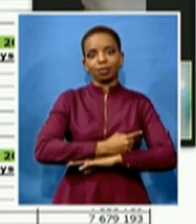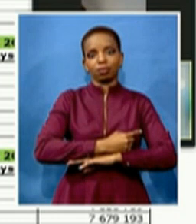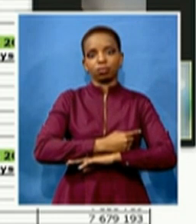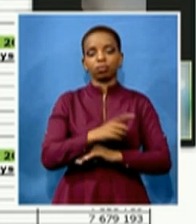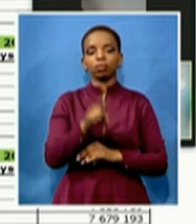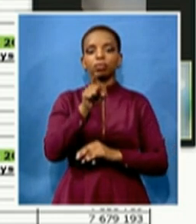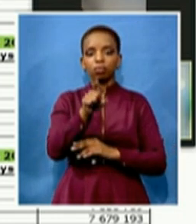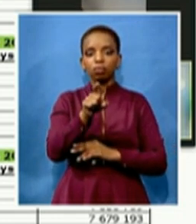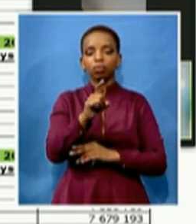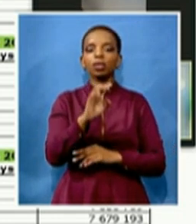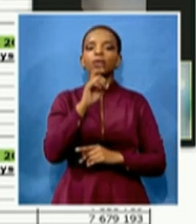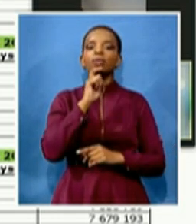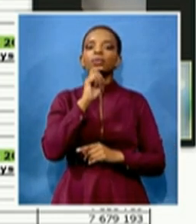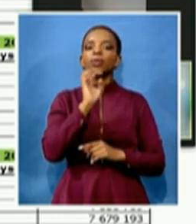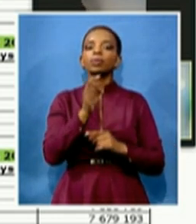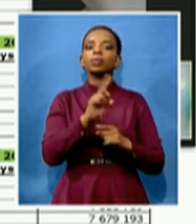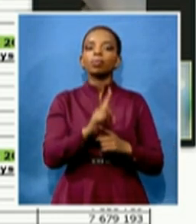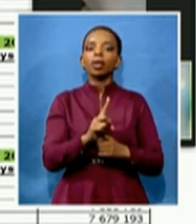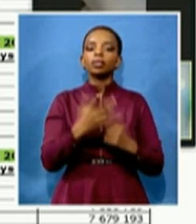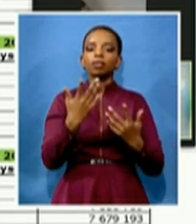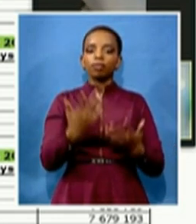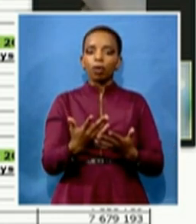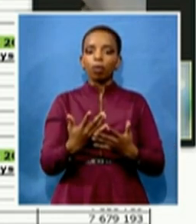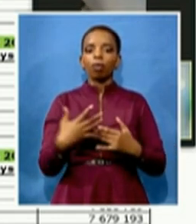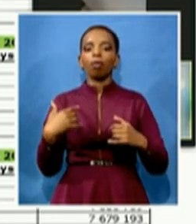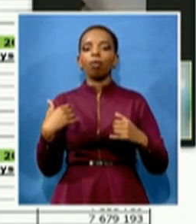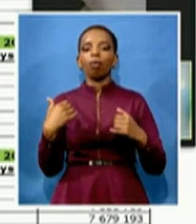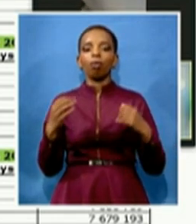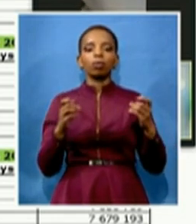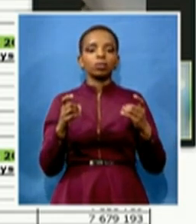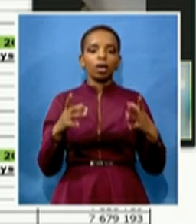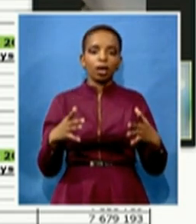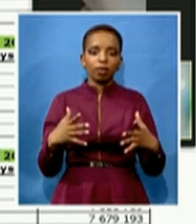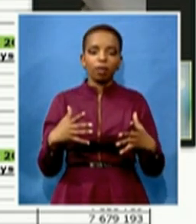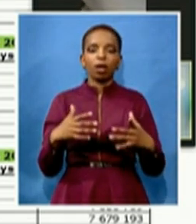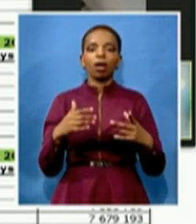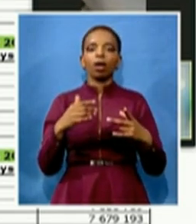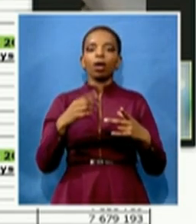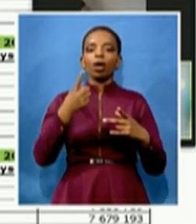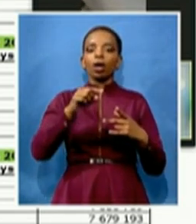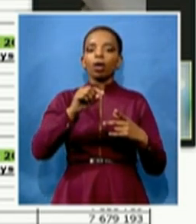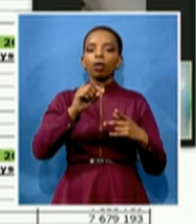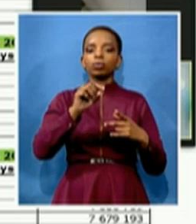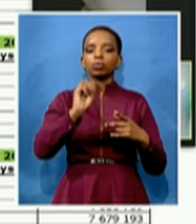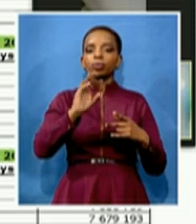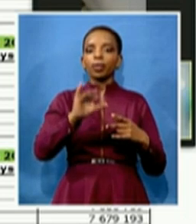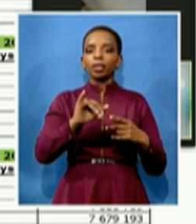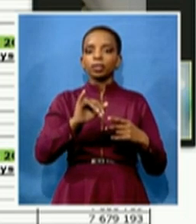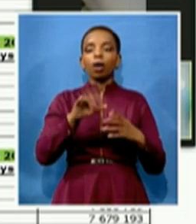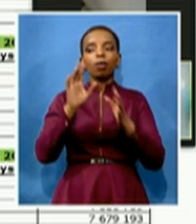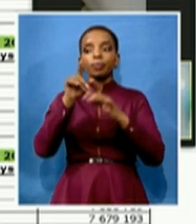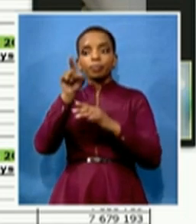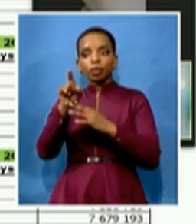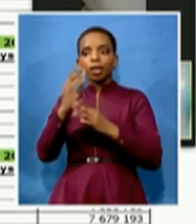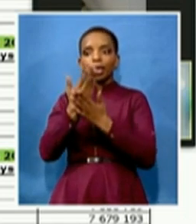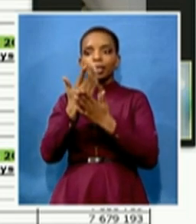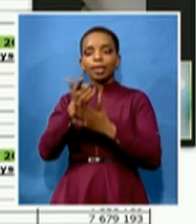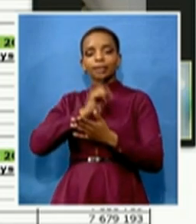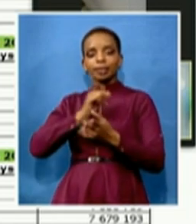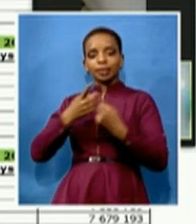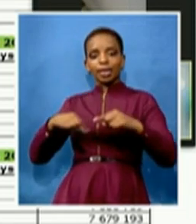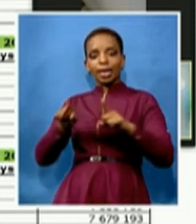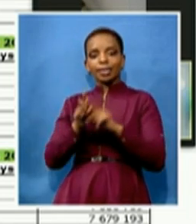a driver in order to determine the number of masks needed, all the way through to gowns and gloves. This is currently also